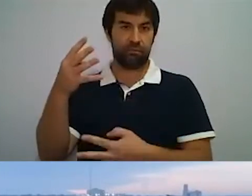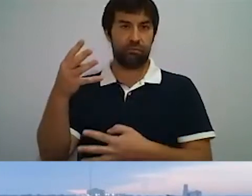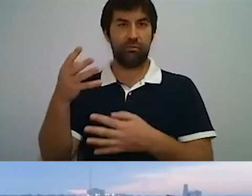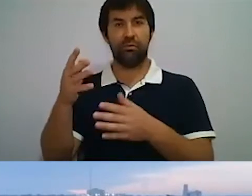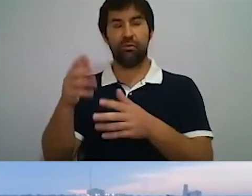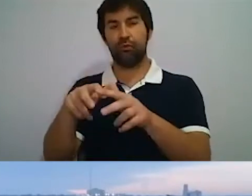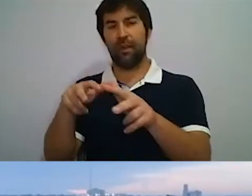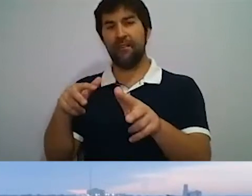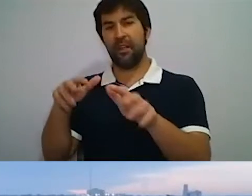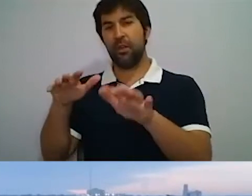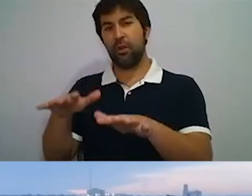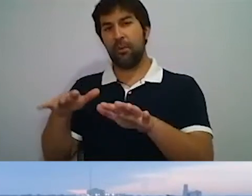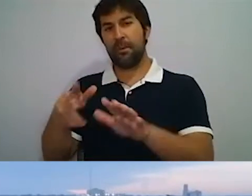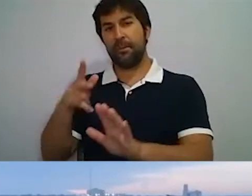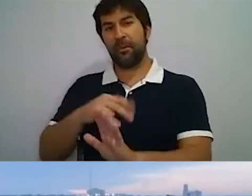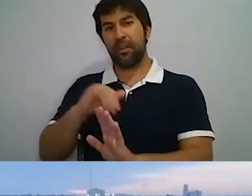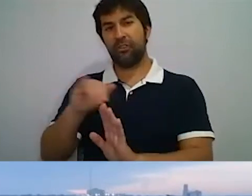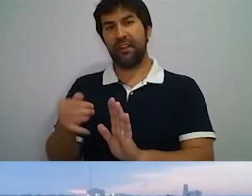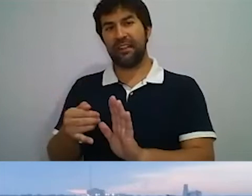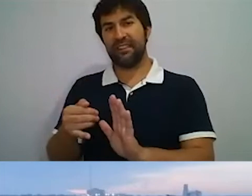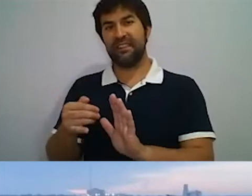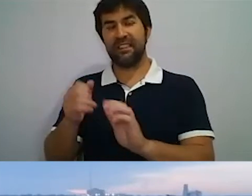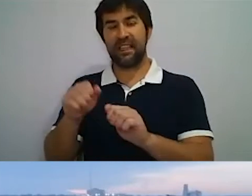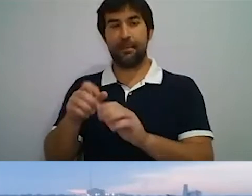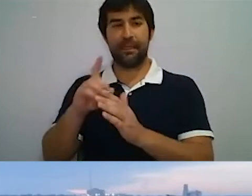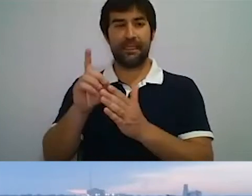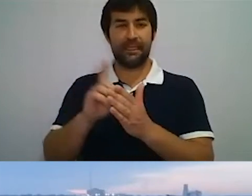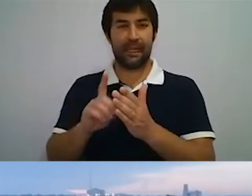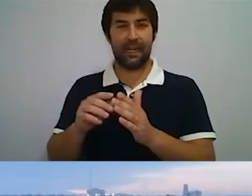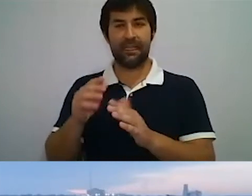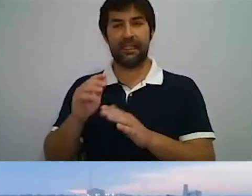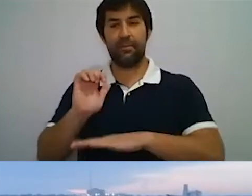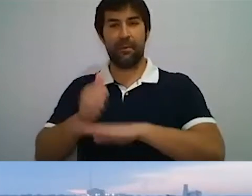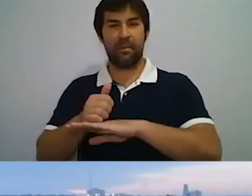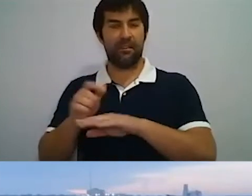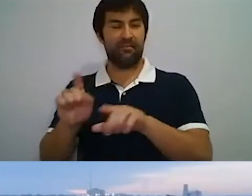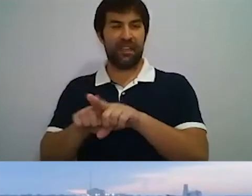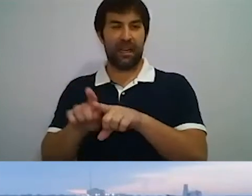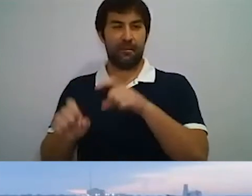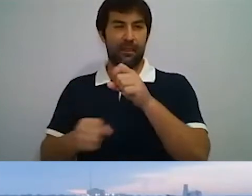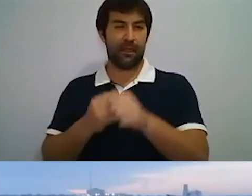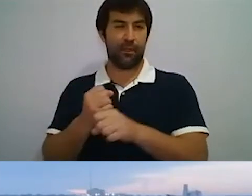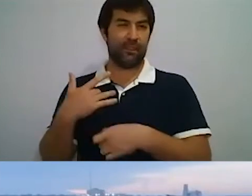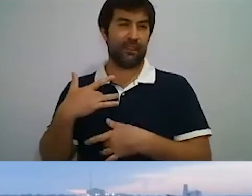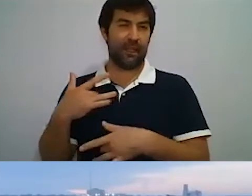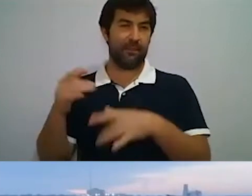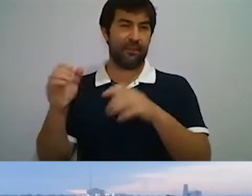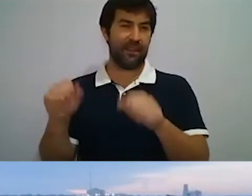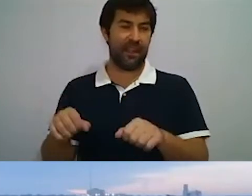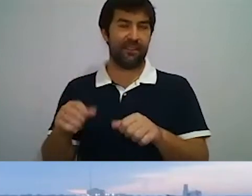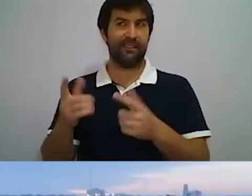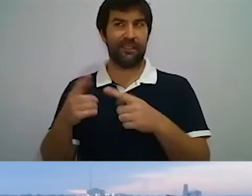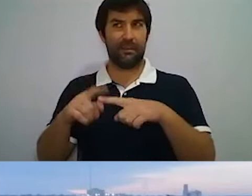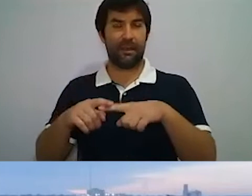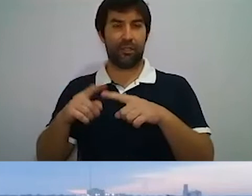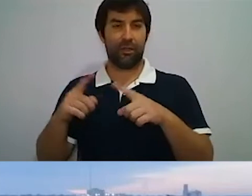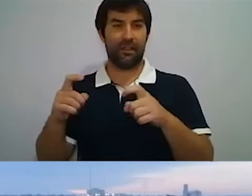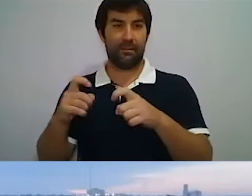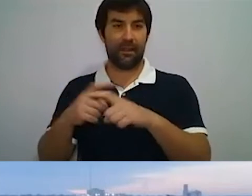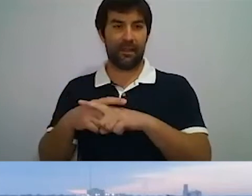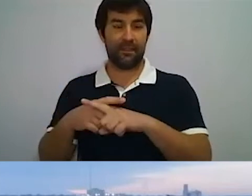they also have different covers. The operating budget has, you know, this kind of lovely scene from Washington's Landing. I think